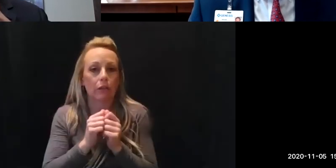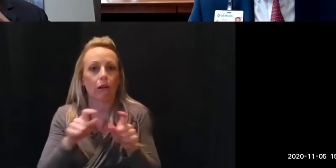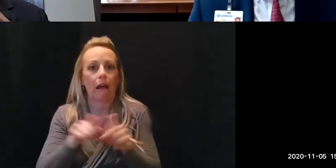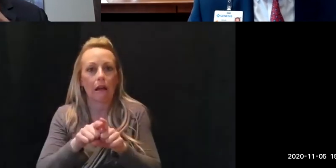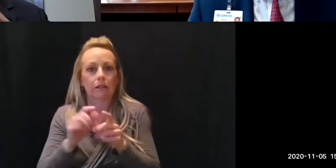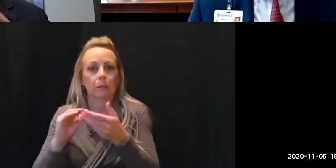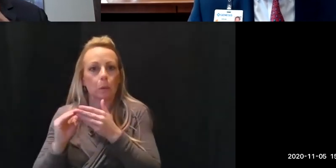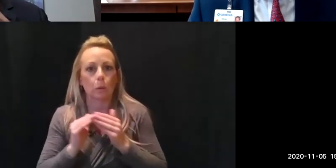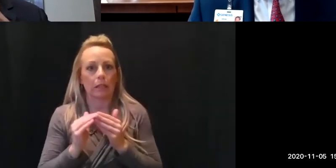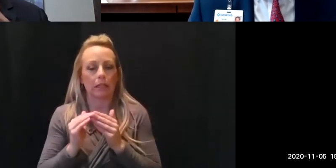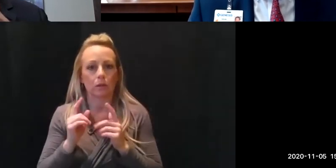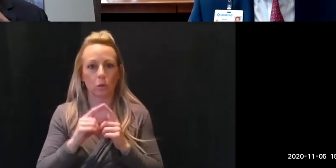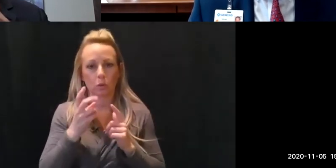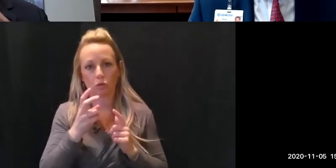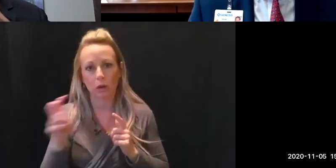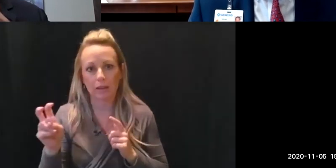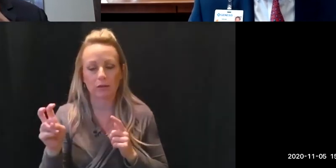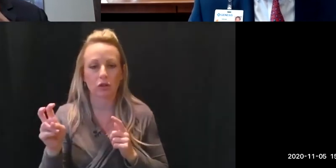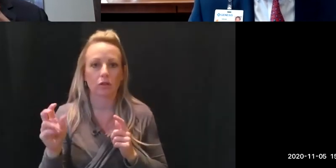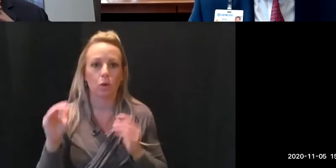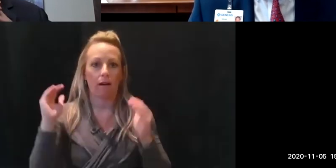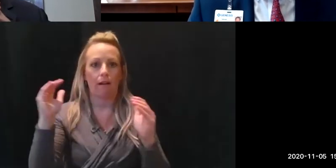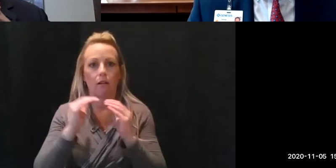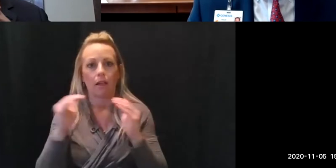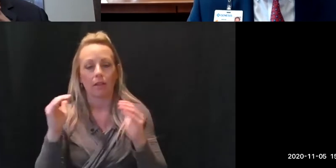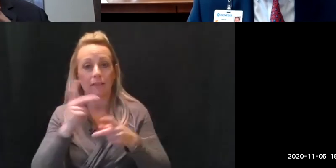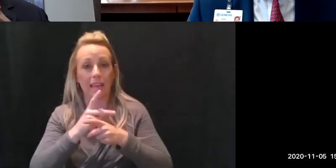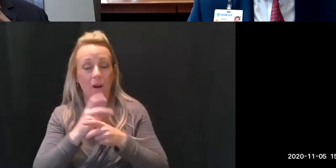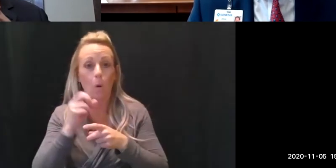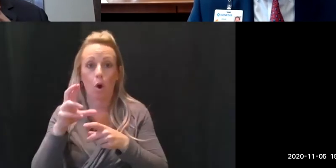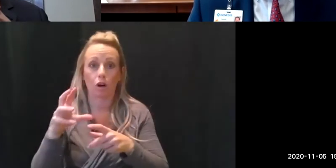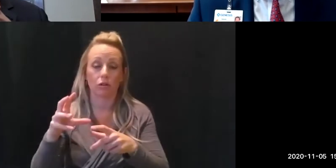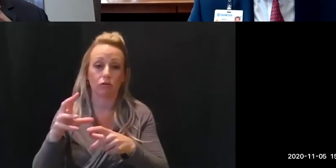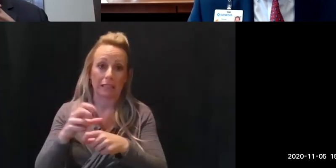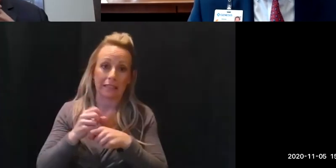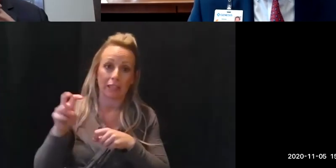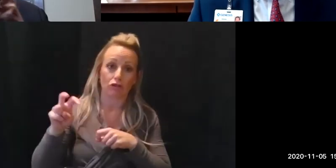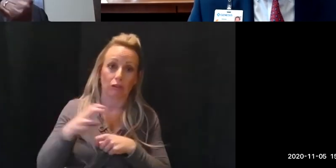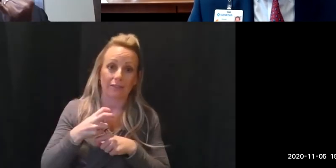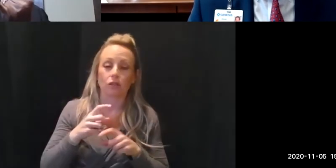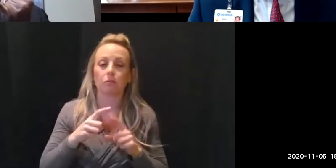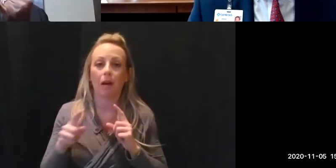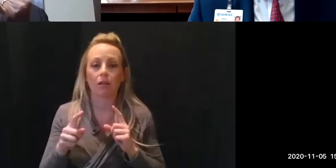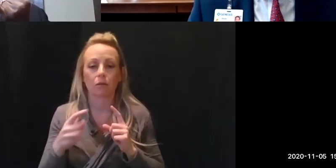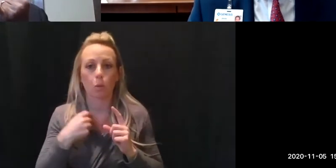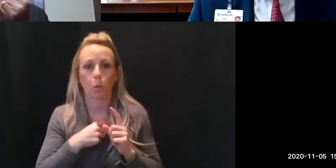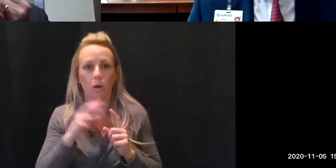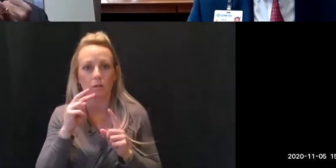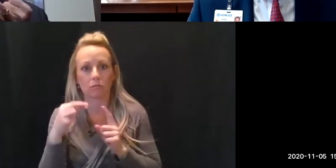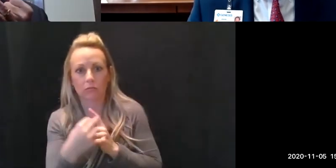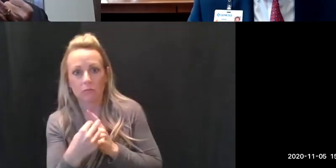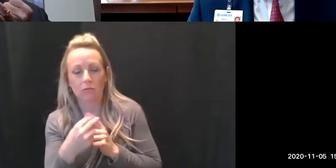terms of transfer to higher level of care or receiving transfers. But we look at everything from the